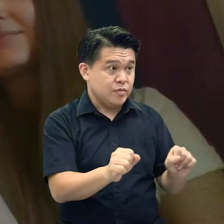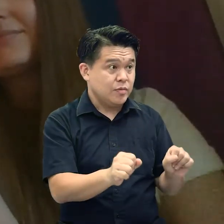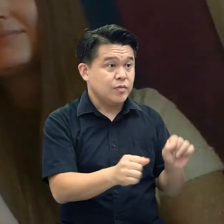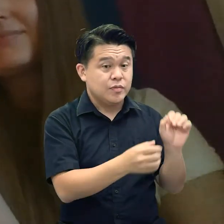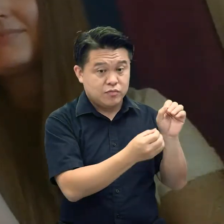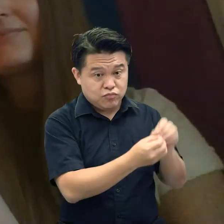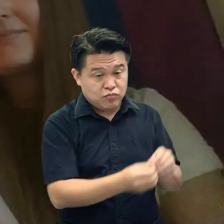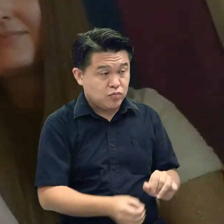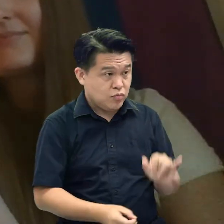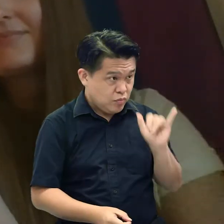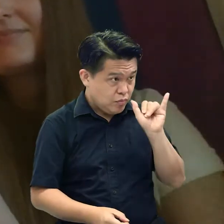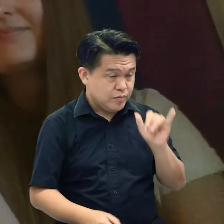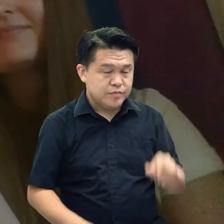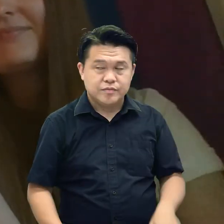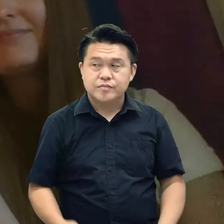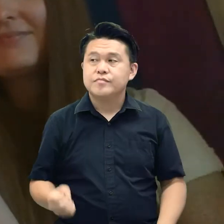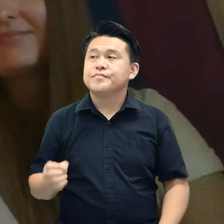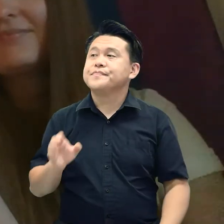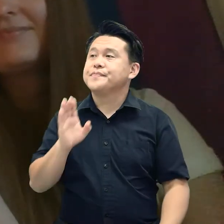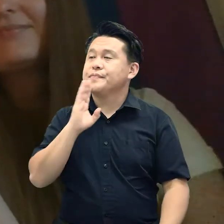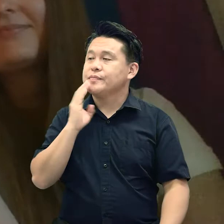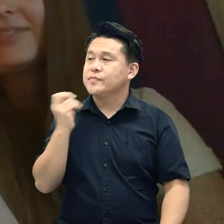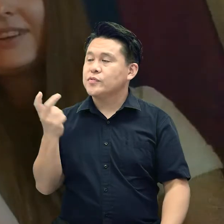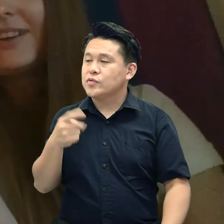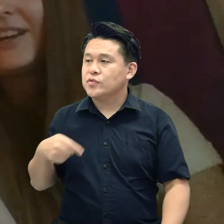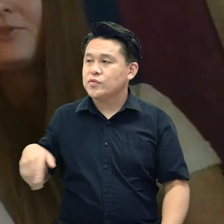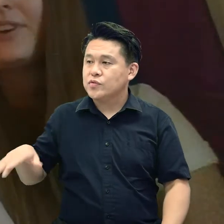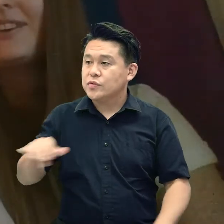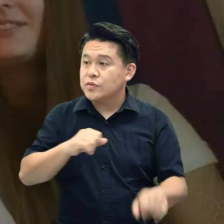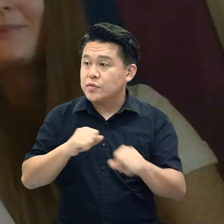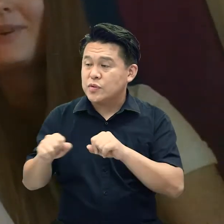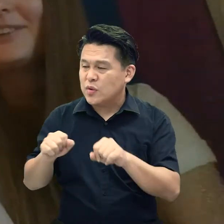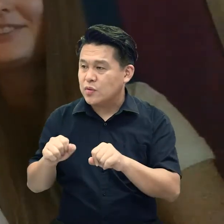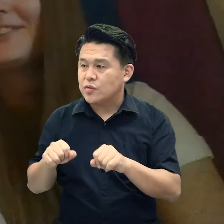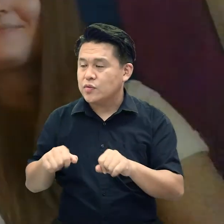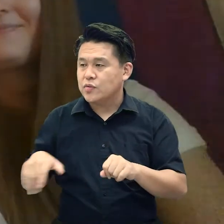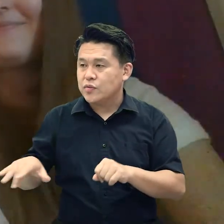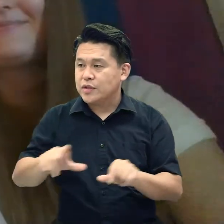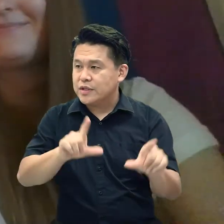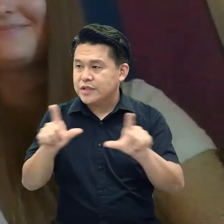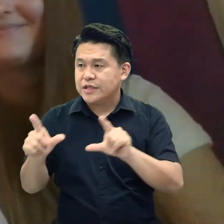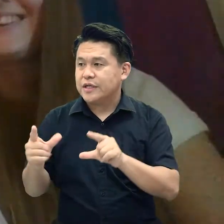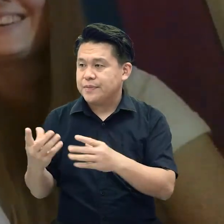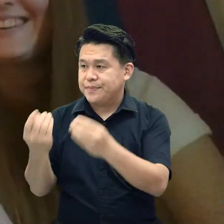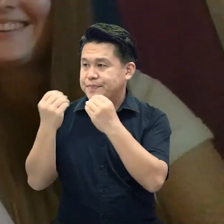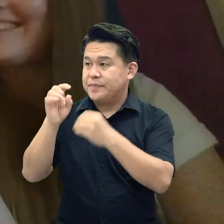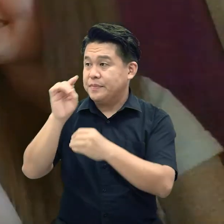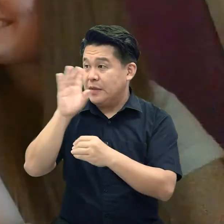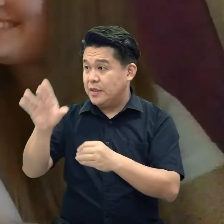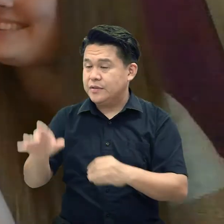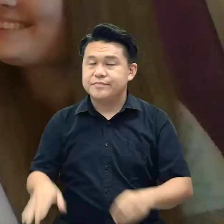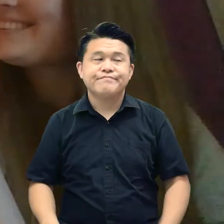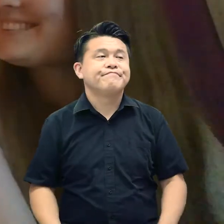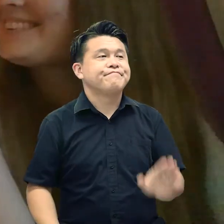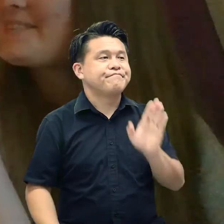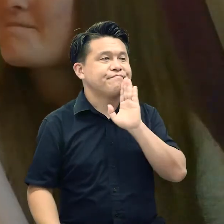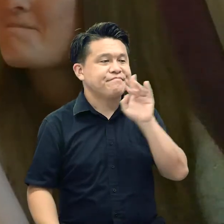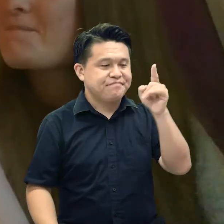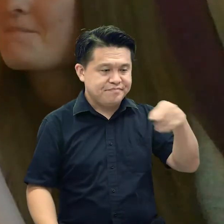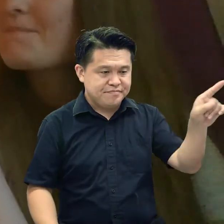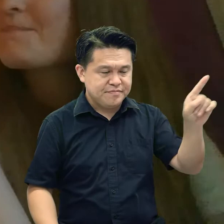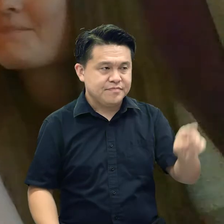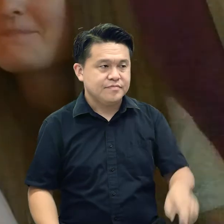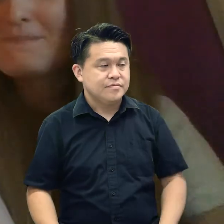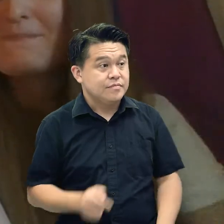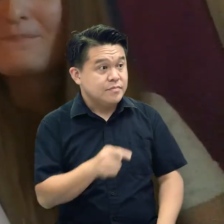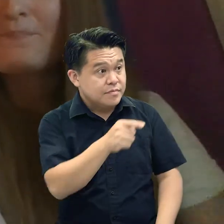already here. We exist since the dawn of time. You can't stop us. Exactly. So it's like